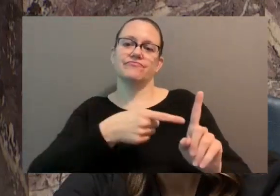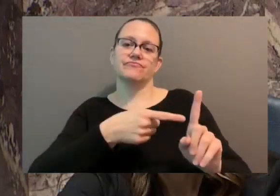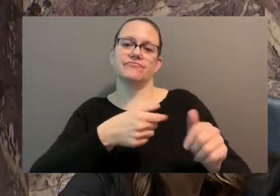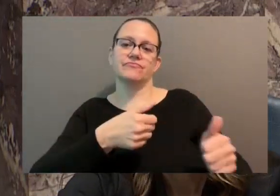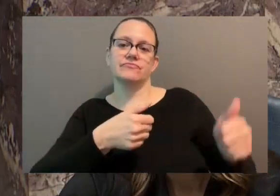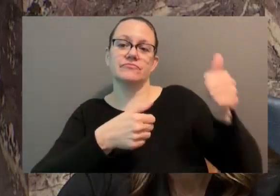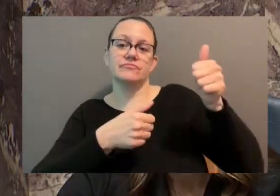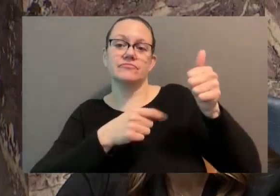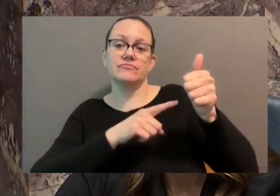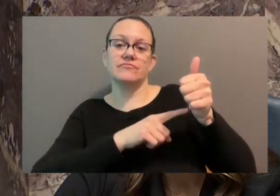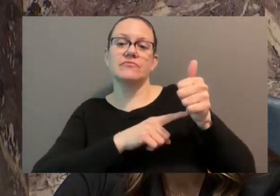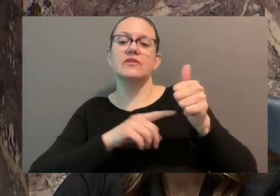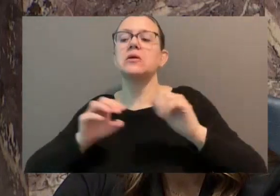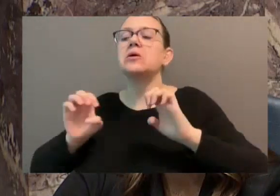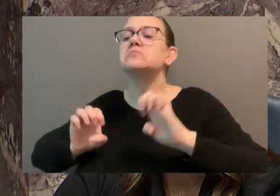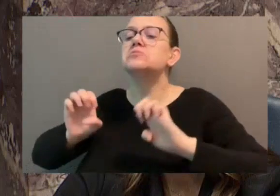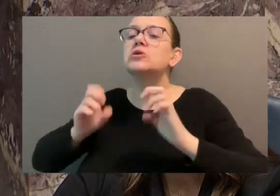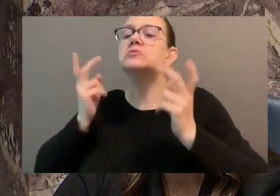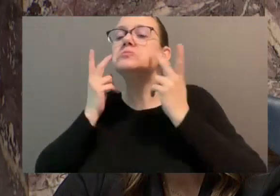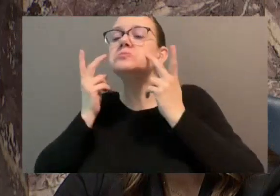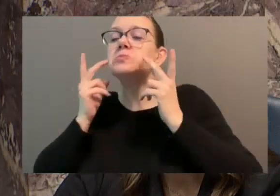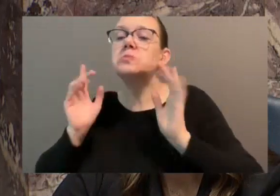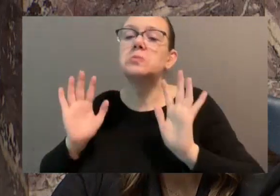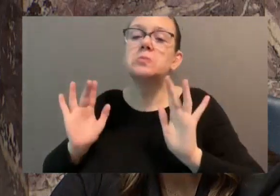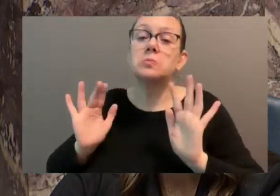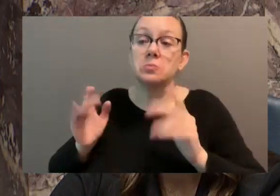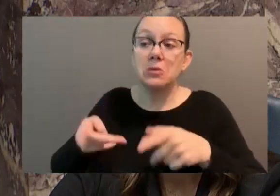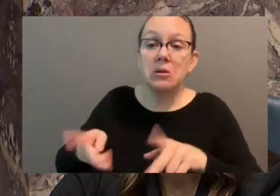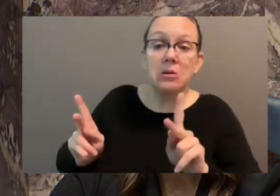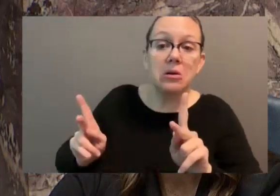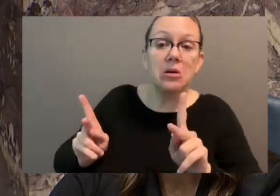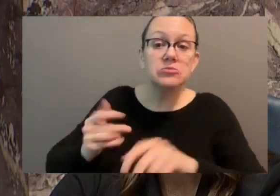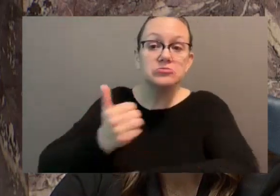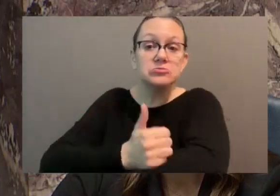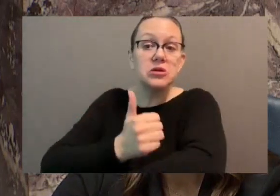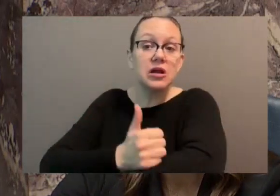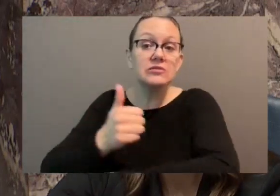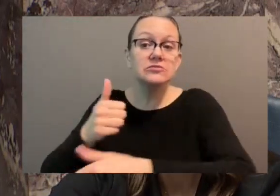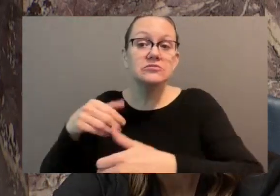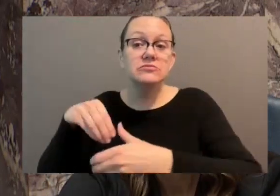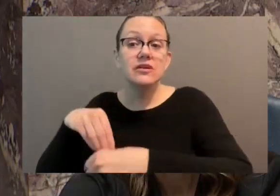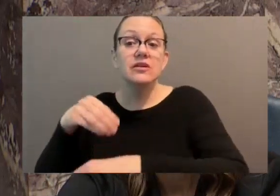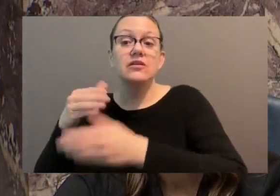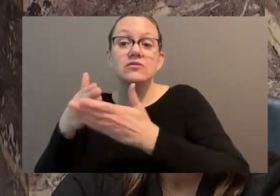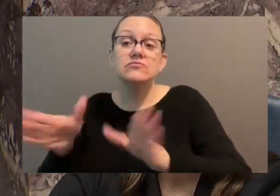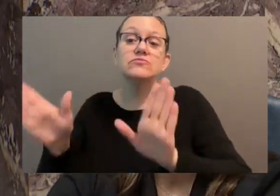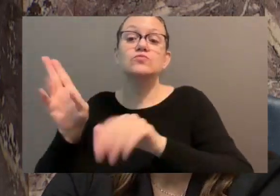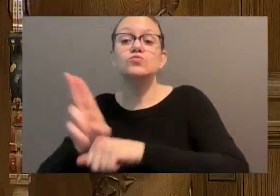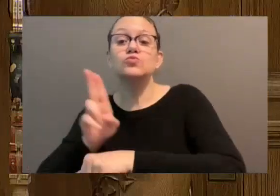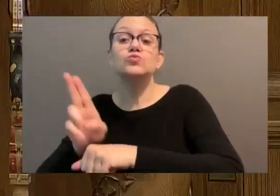it to end. Will the minister do the right thing today and cancel this experiment?